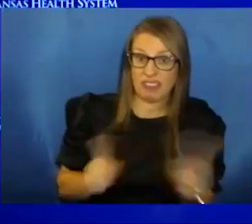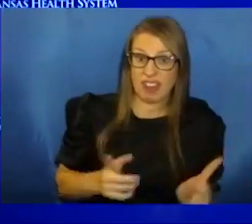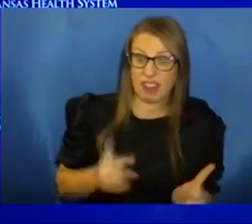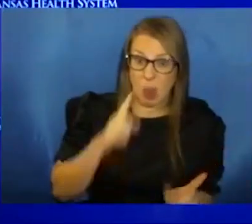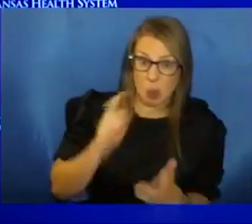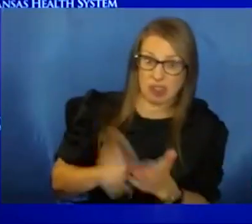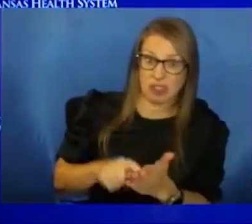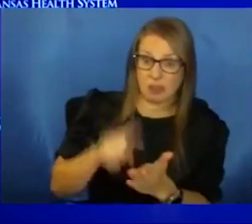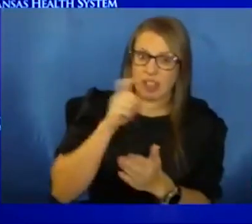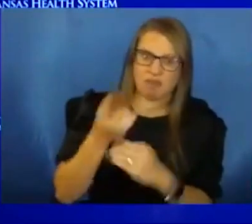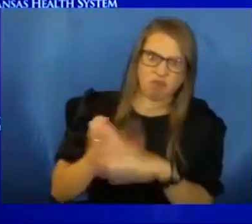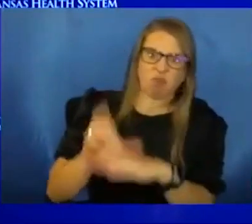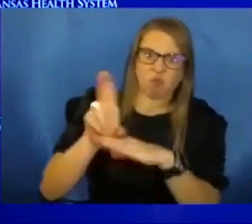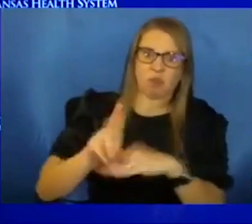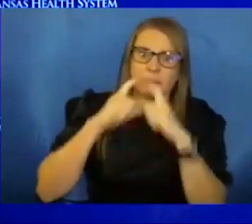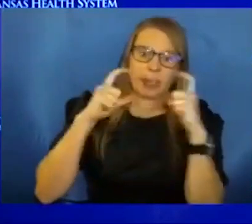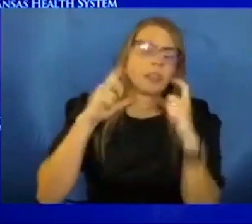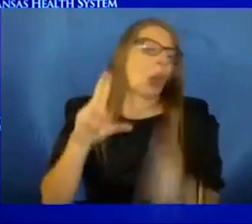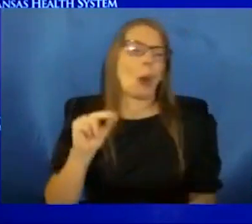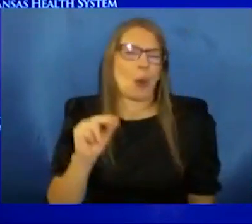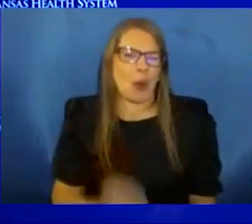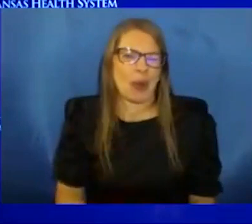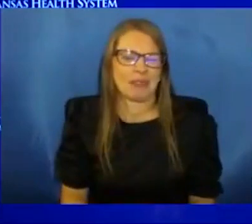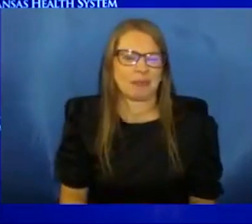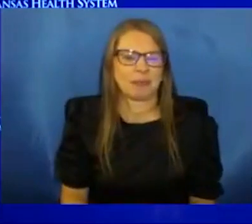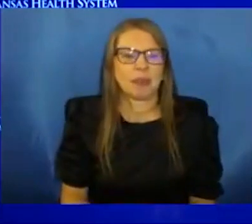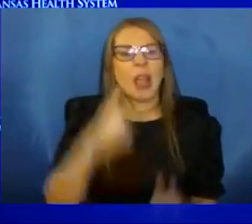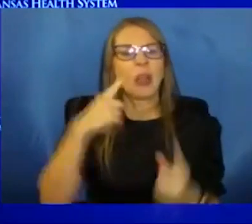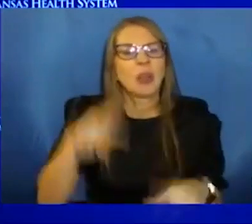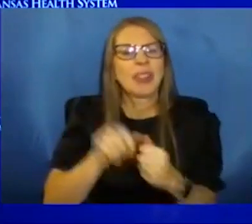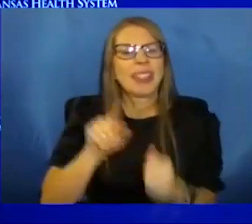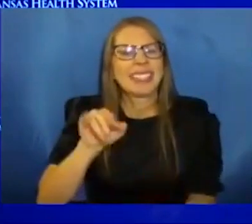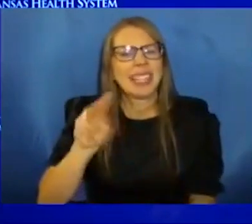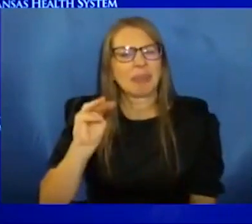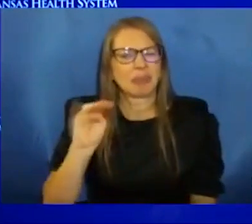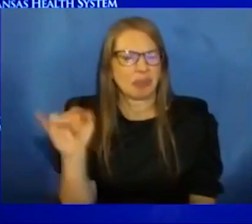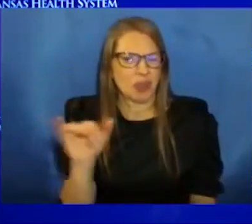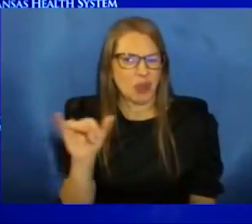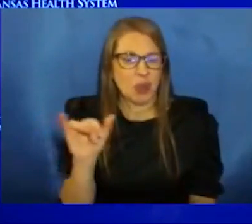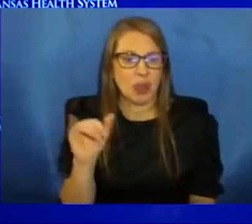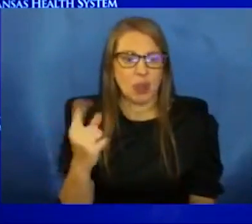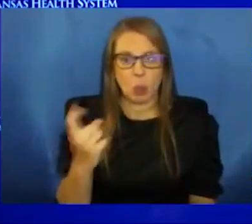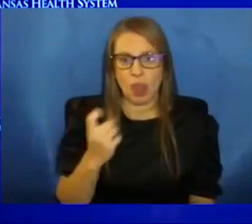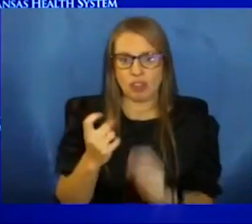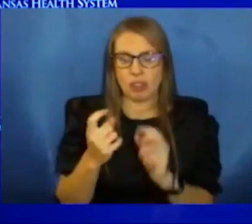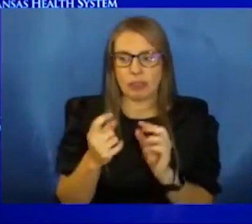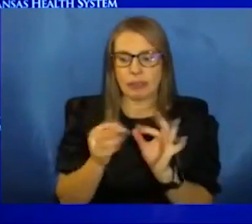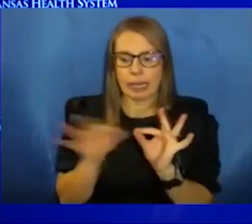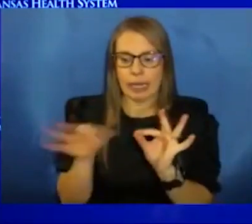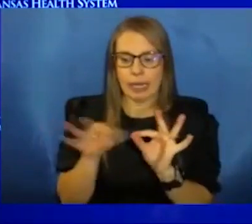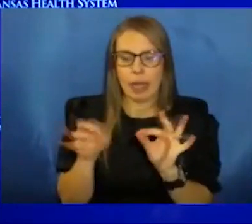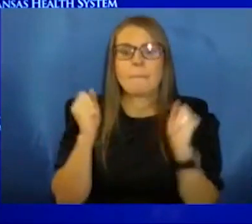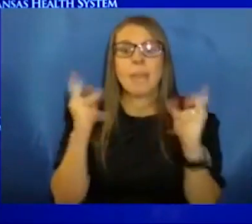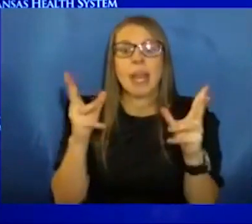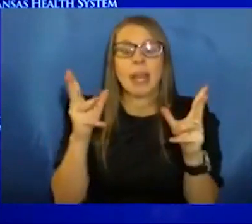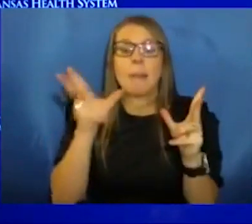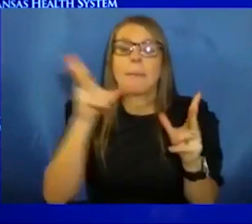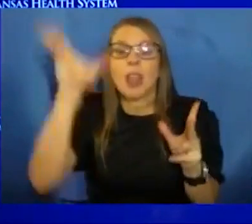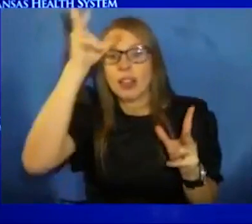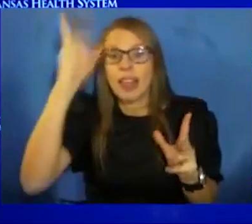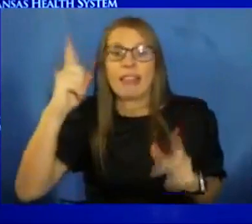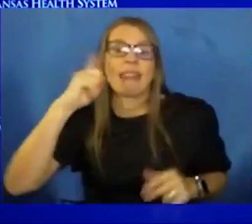underscore, please don't go anywhere if you're sick. Okay, I'm only bringing this up because you both brought up your kids, and I know neither of you are clinical psychologists, but I'm going to ask you this